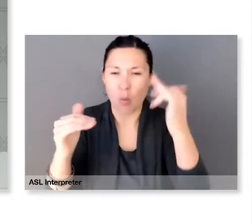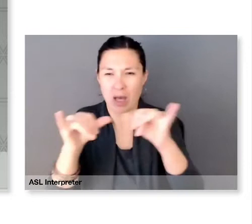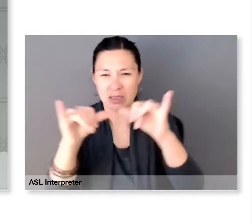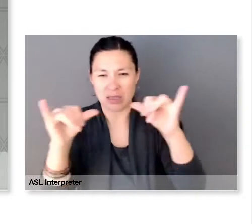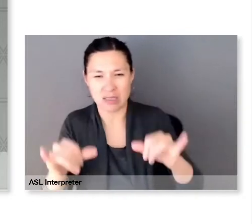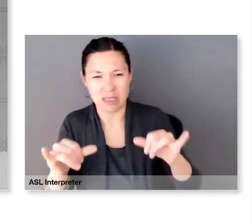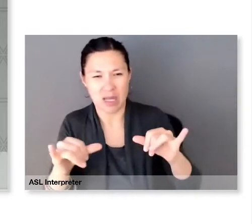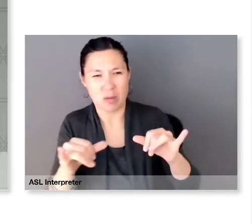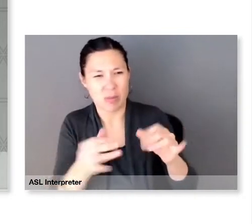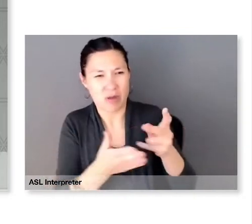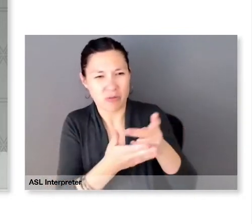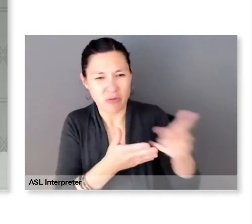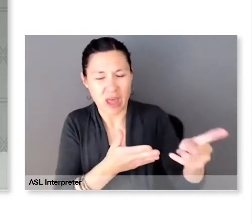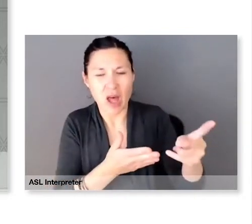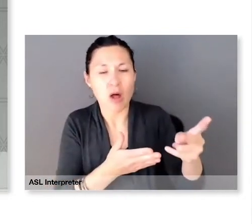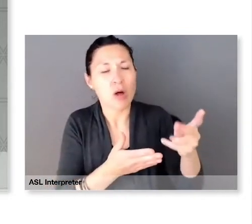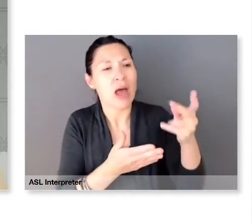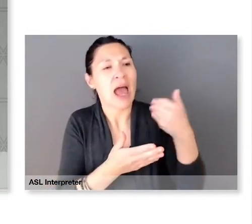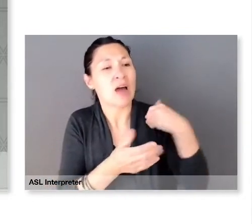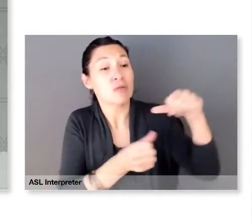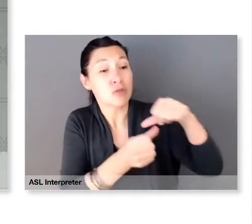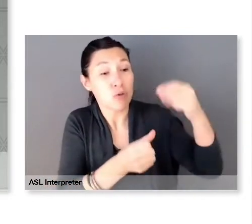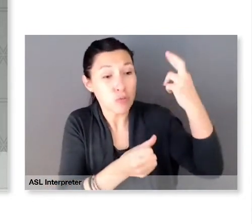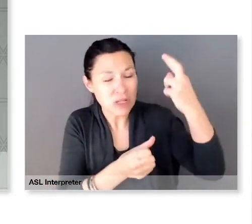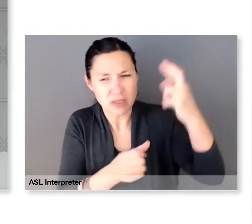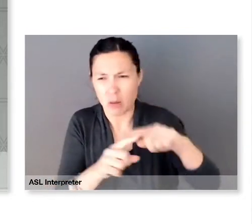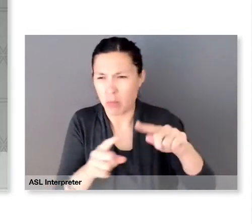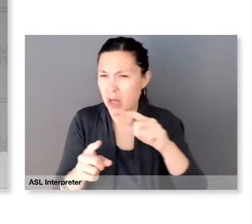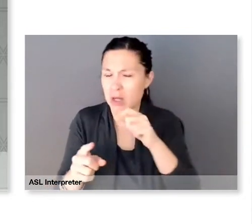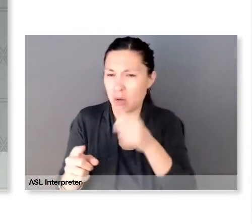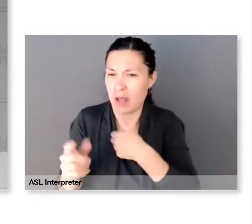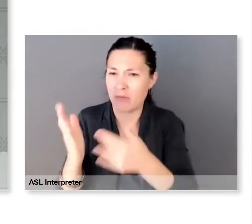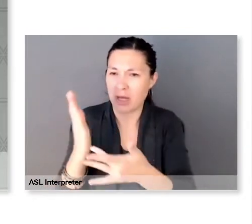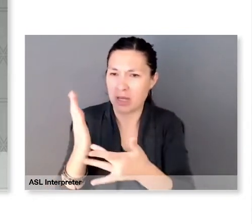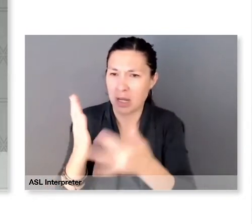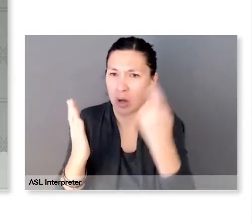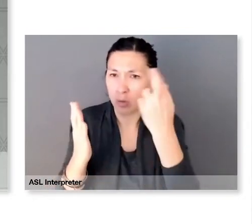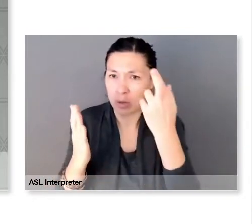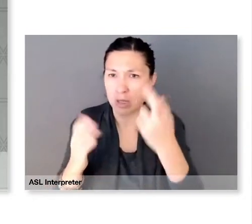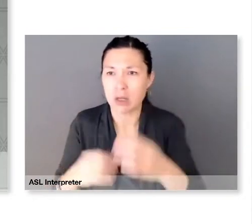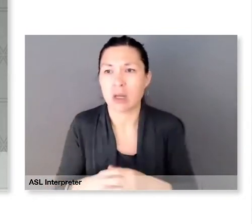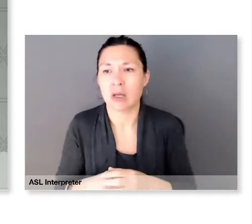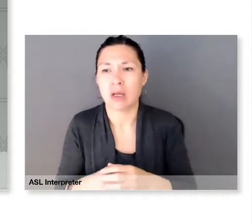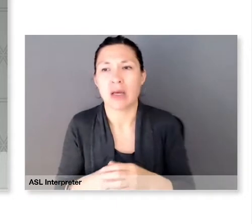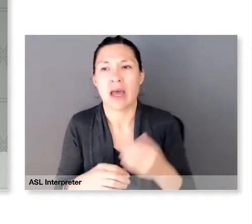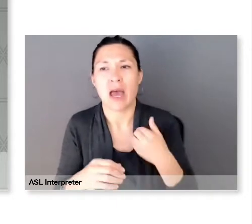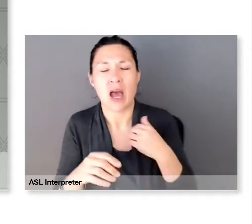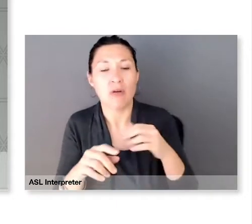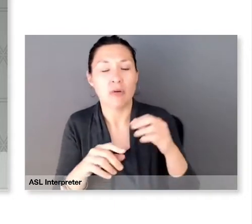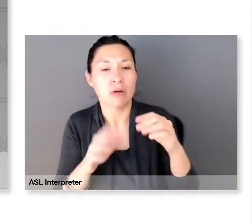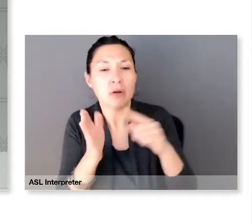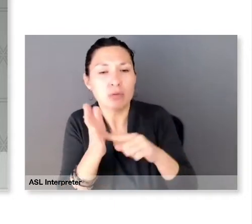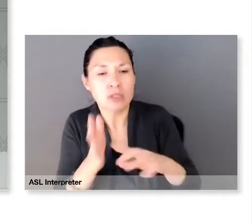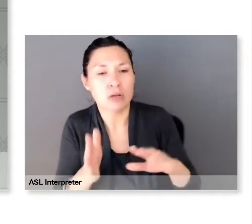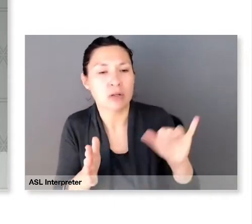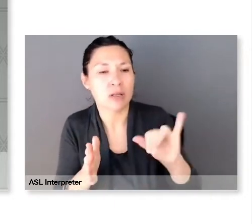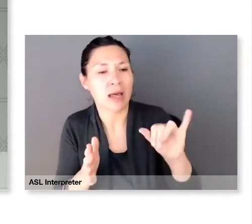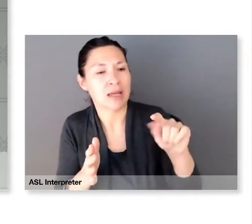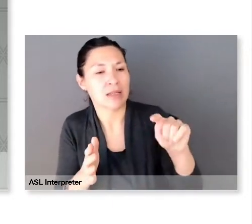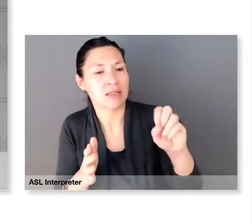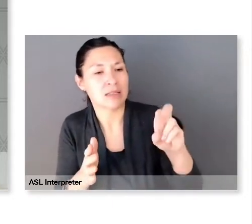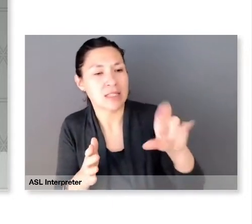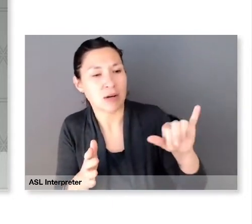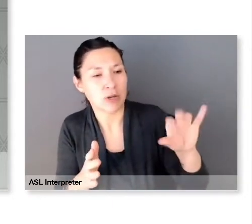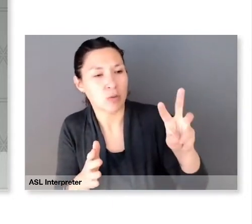reasons rather than technological reasons. Thinkers such as Phil Agee and Terry Winograd have been critics of AI,